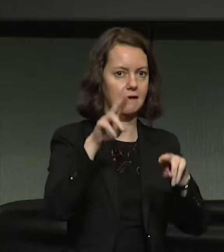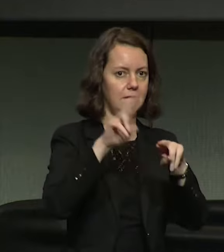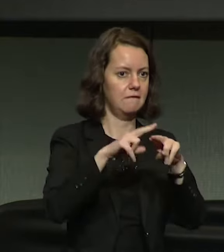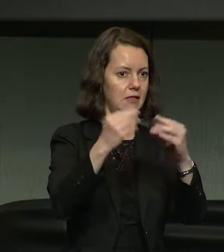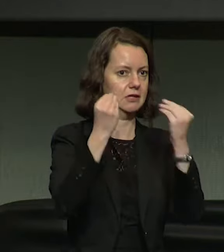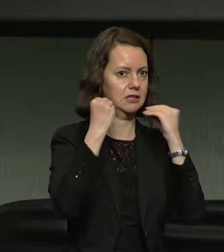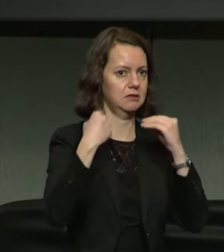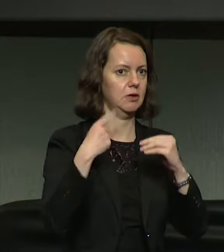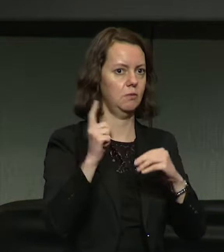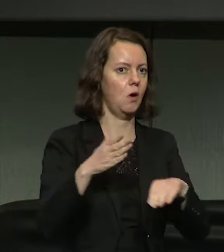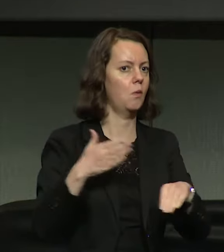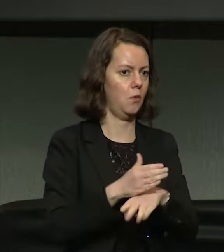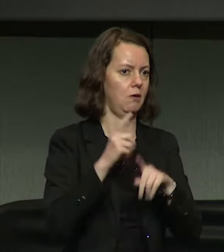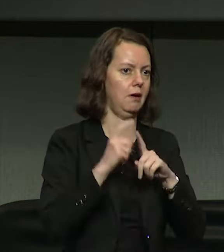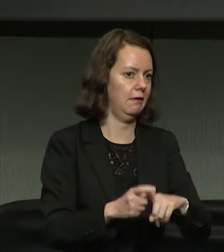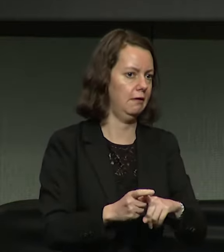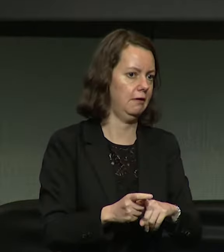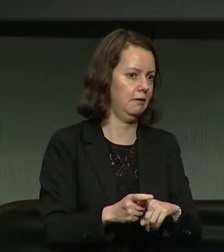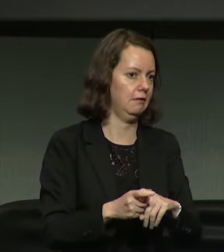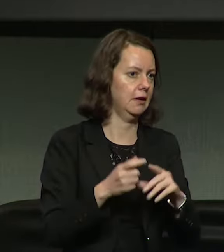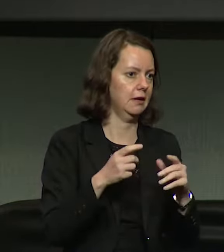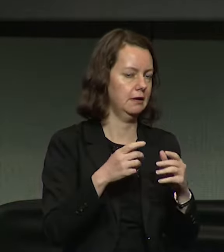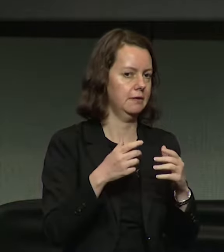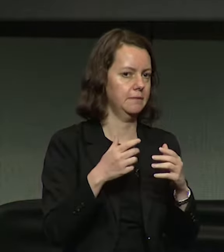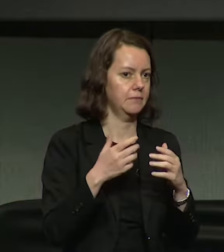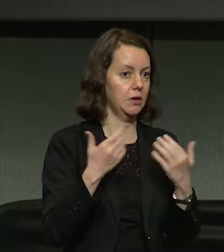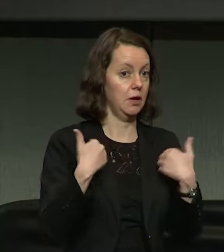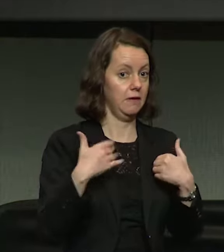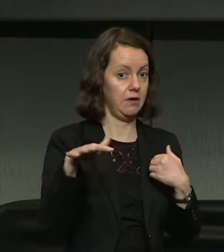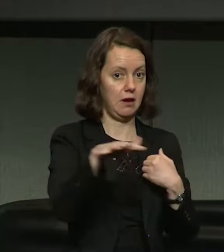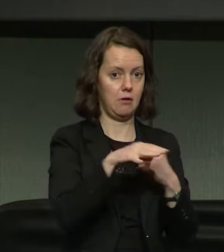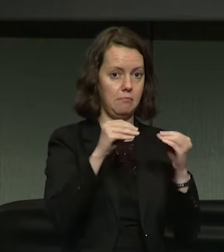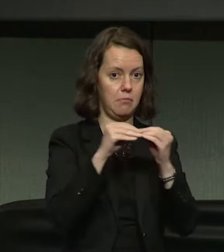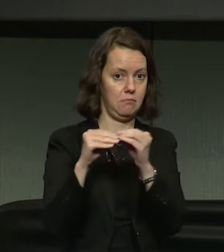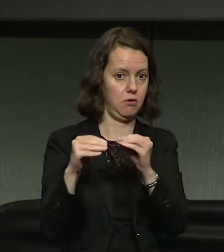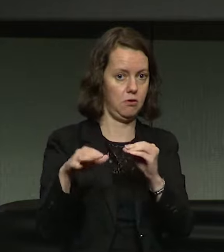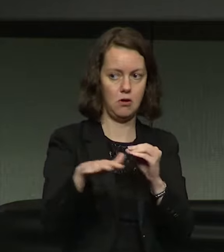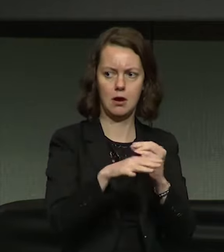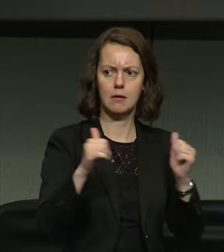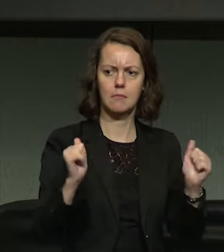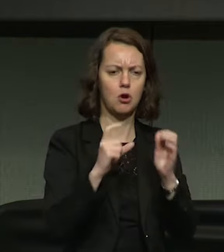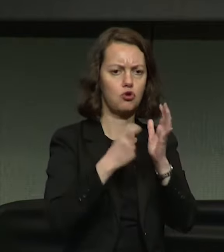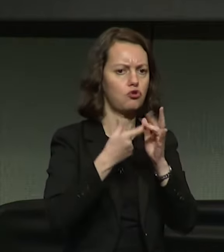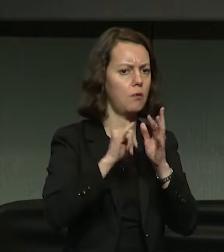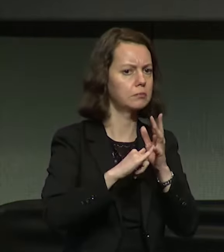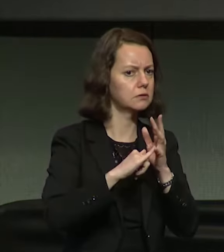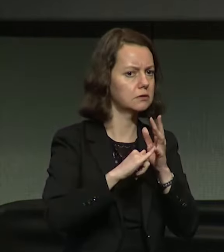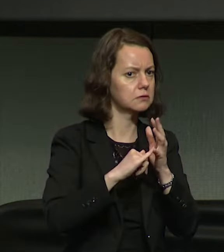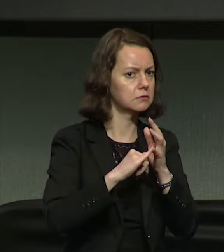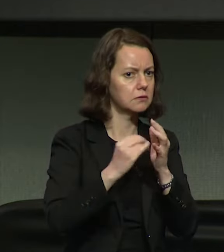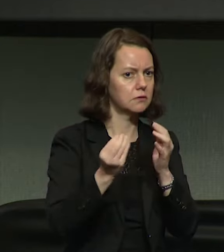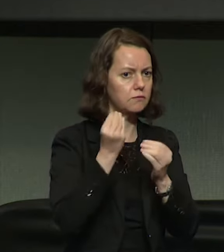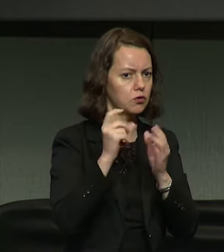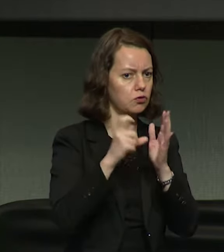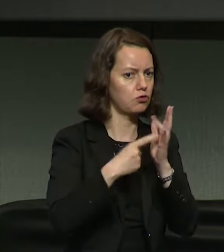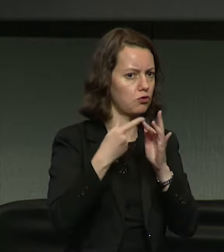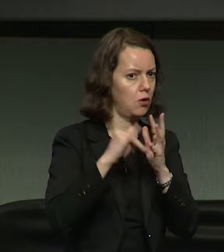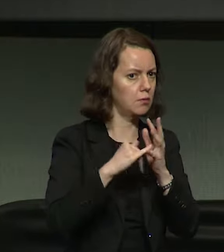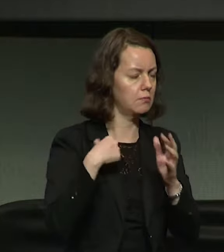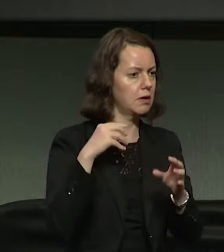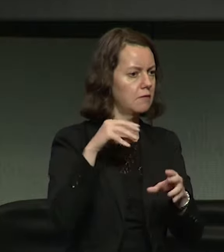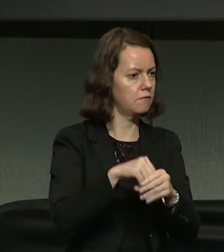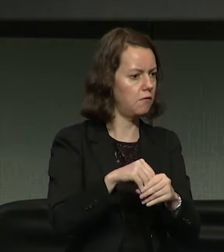the value of working hard. And so in and around Bundaberg, there are lots of small crops. So my childhood,